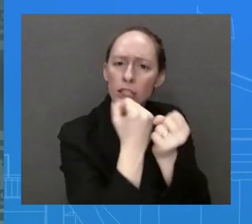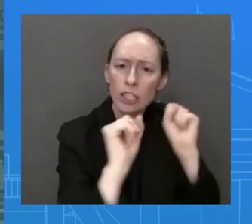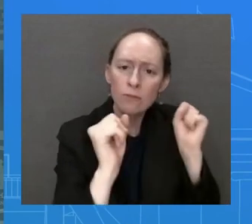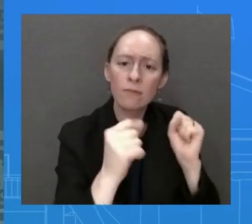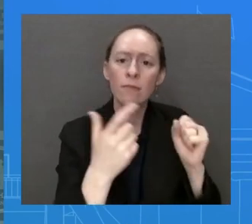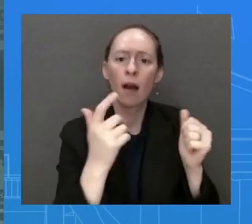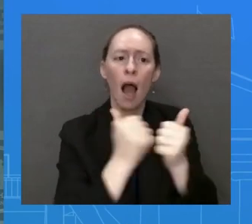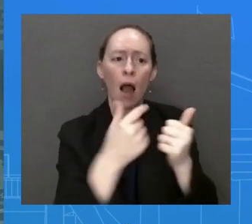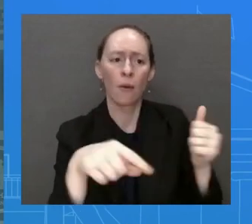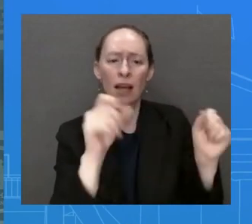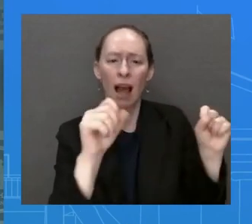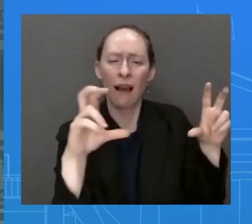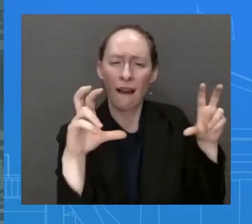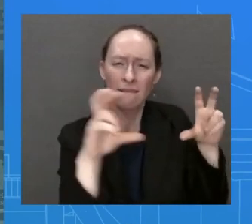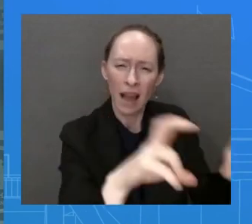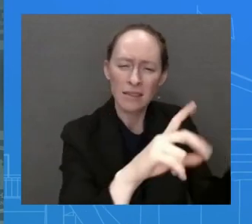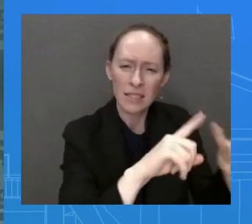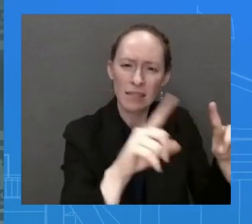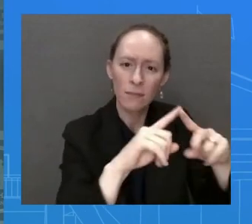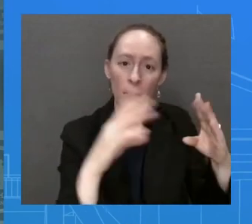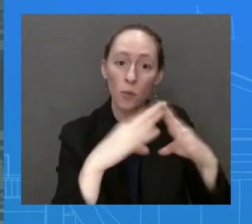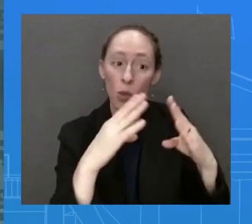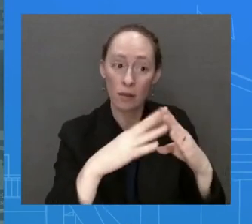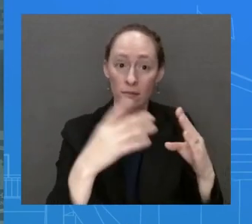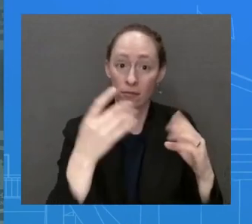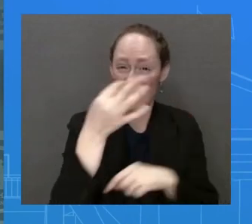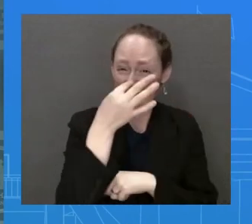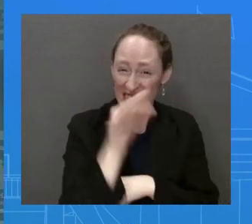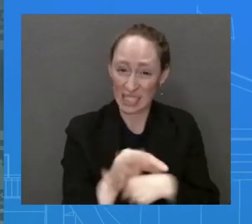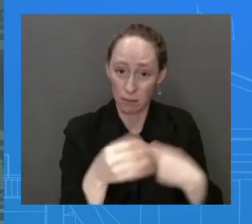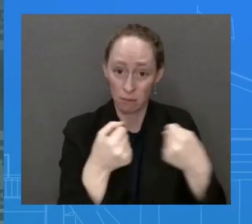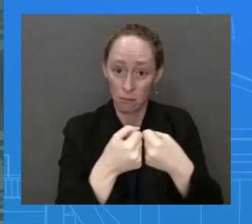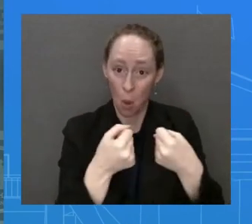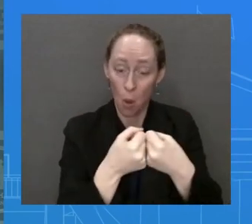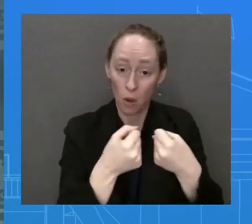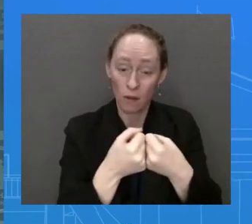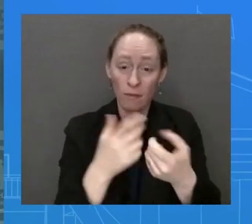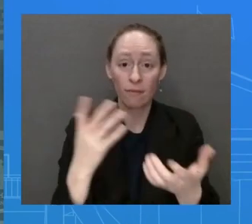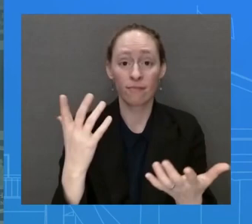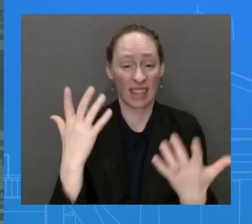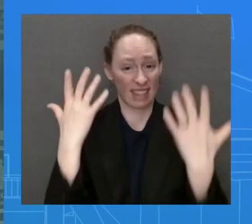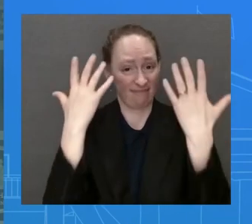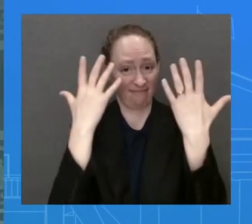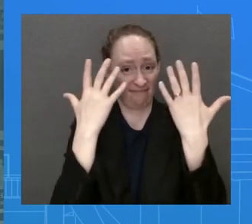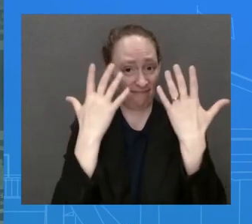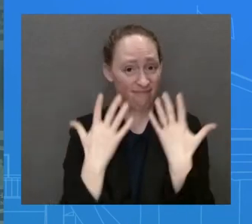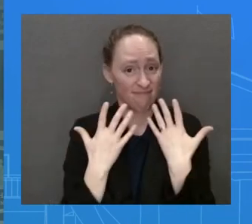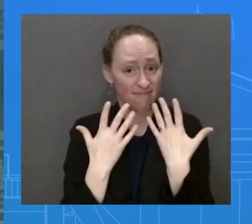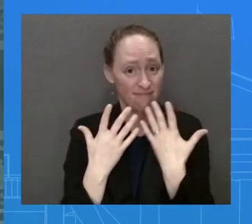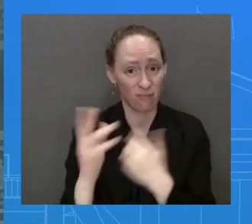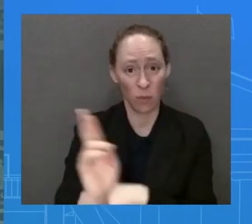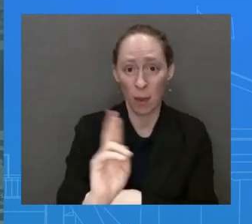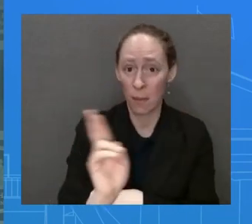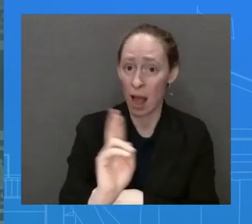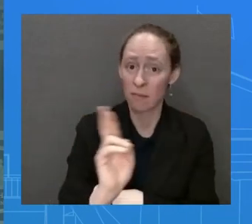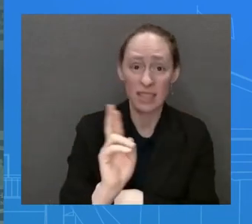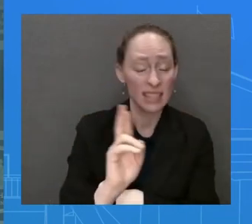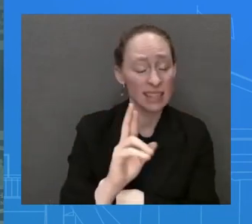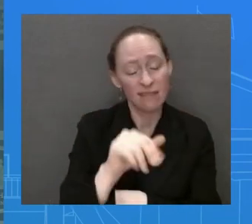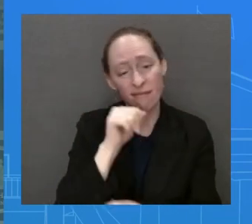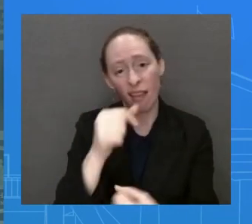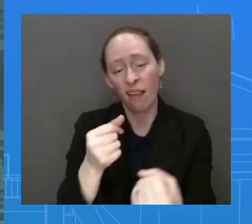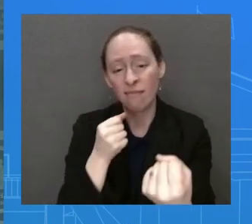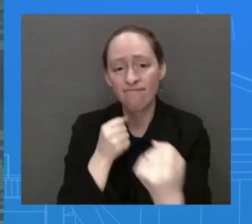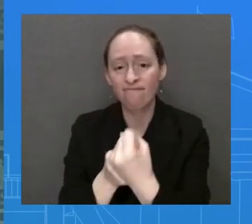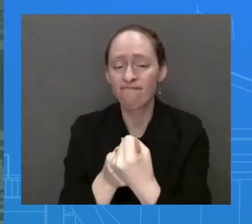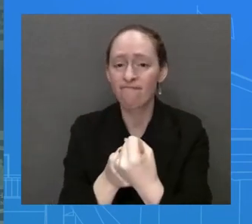and Republican members of Congress, I might add. We've also continued taking action to lower health care costs for American